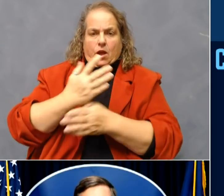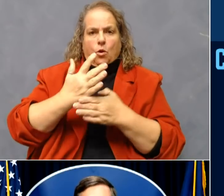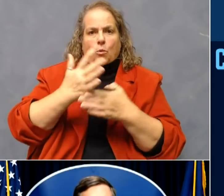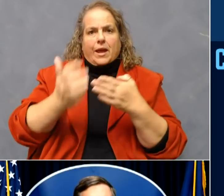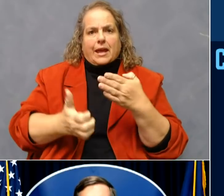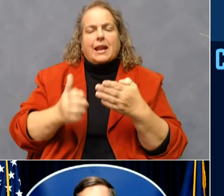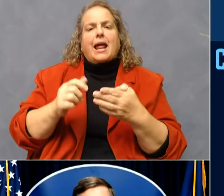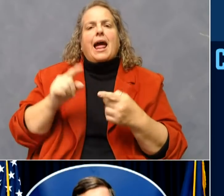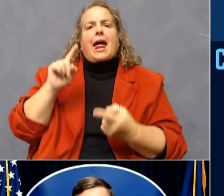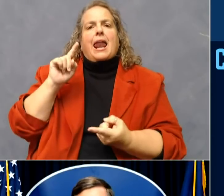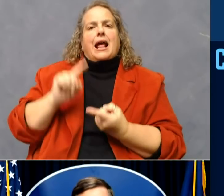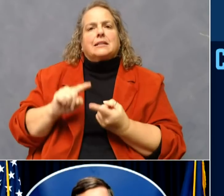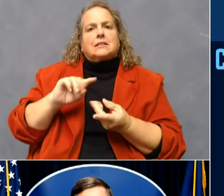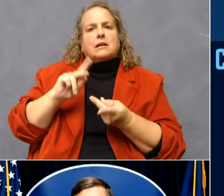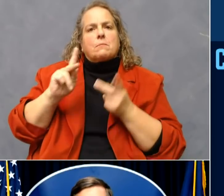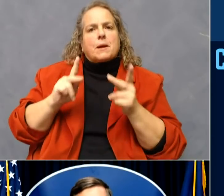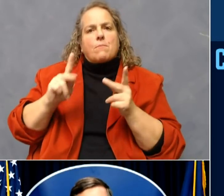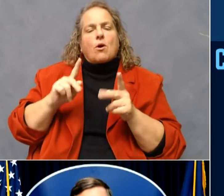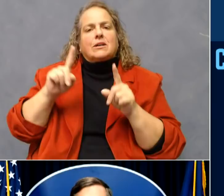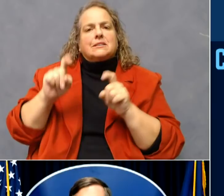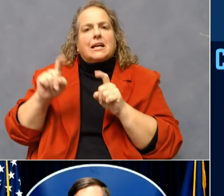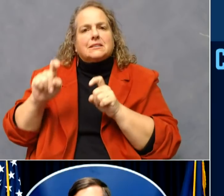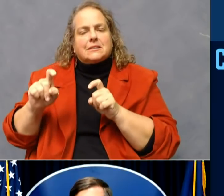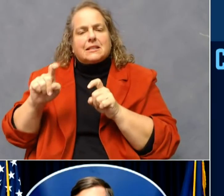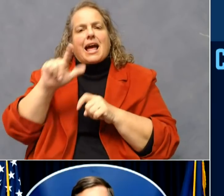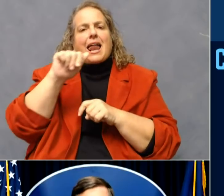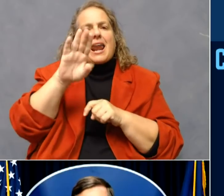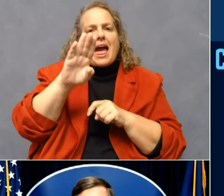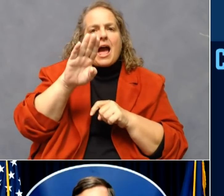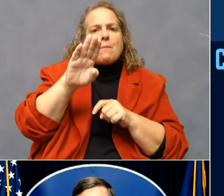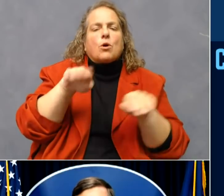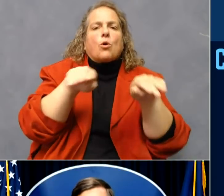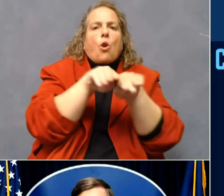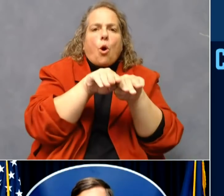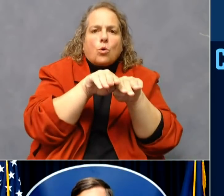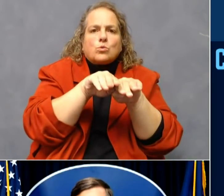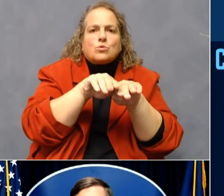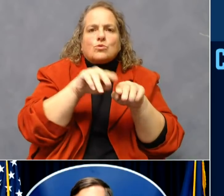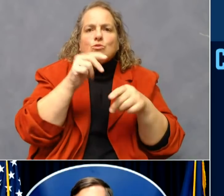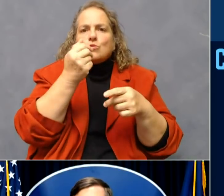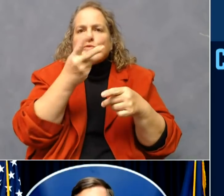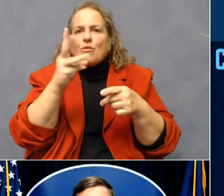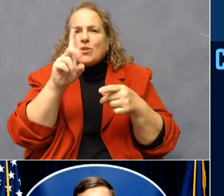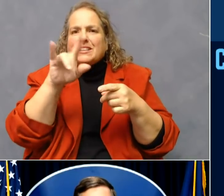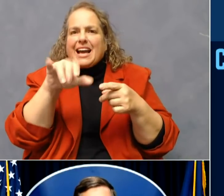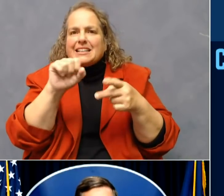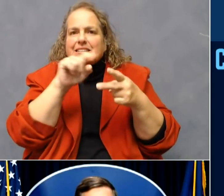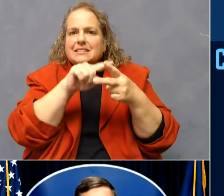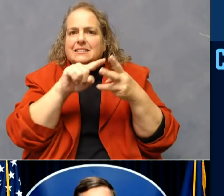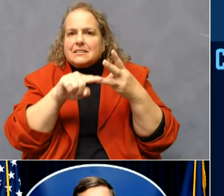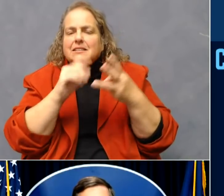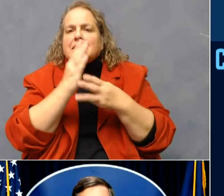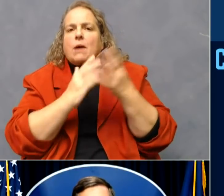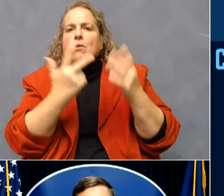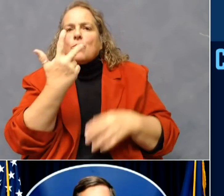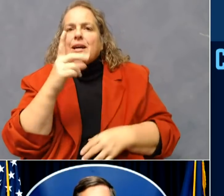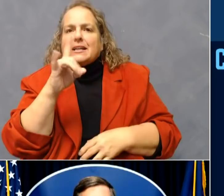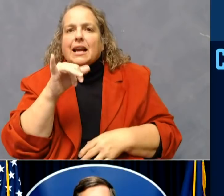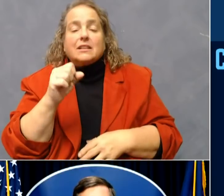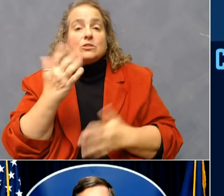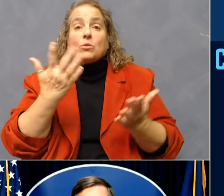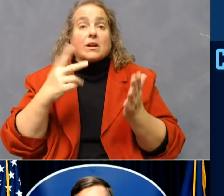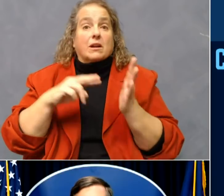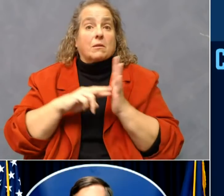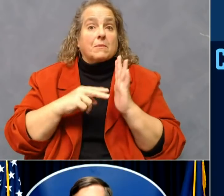the labs closed on multiple days, not just 1 or 2, some of them even 3 days. And what it suggests is that we may have a